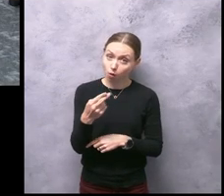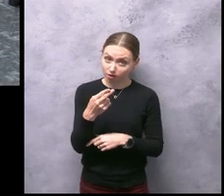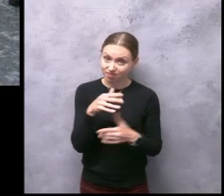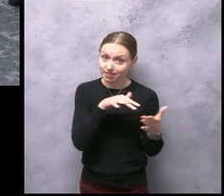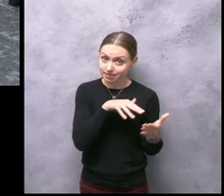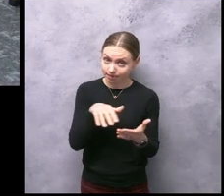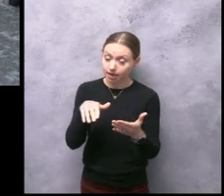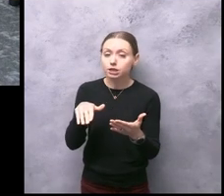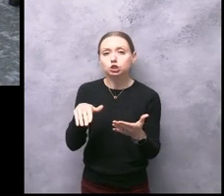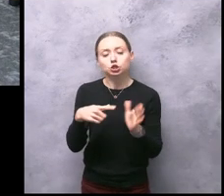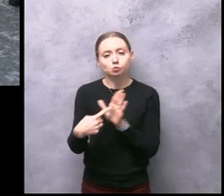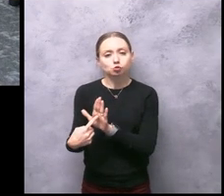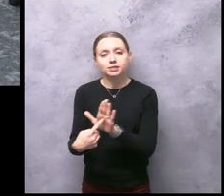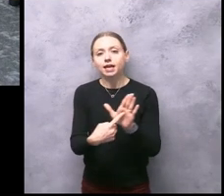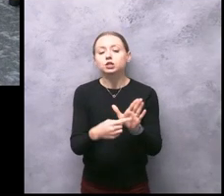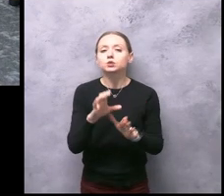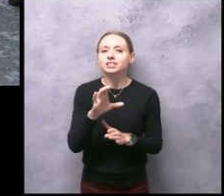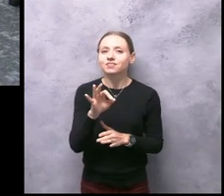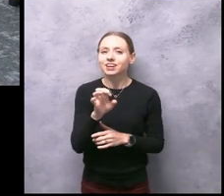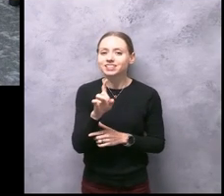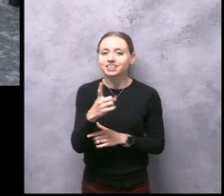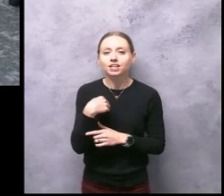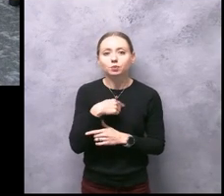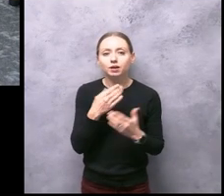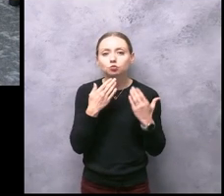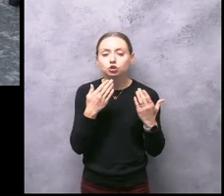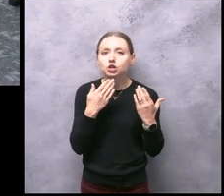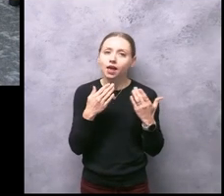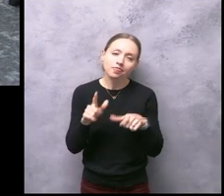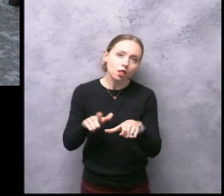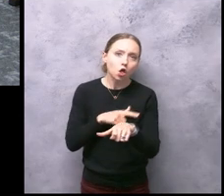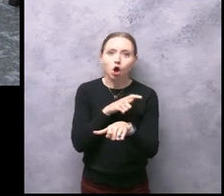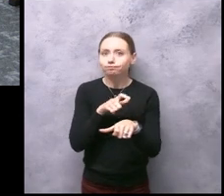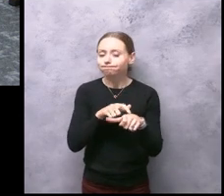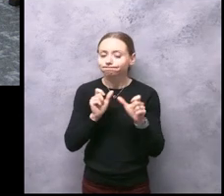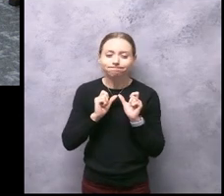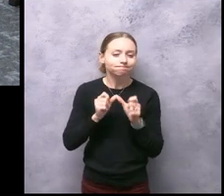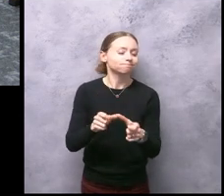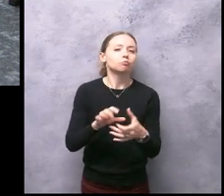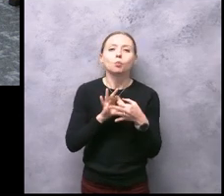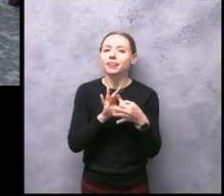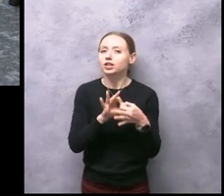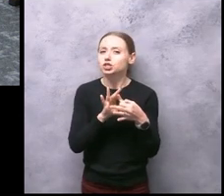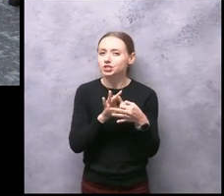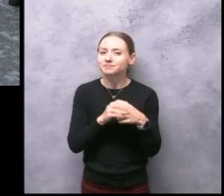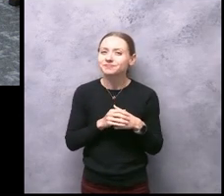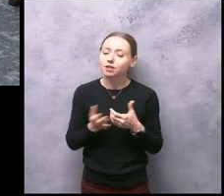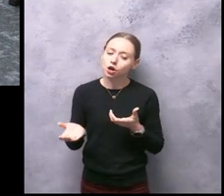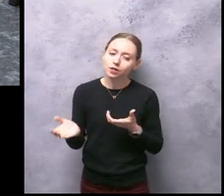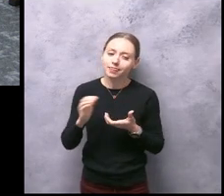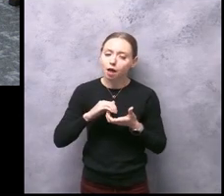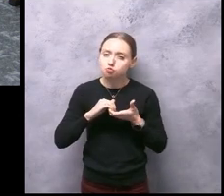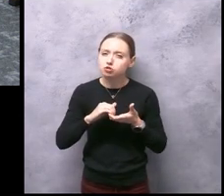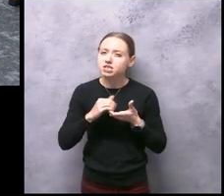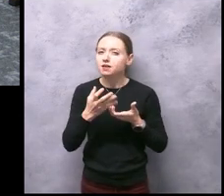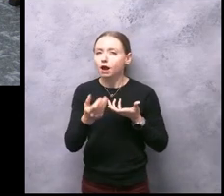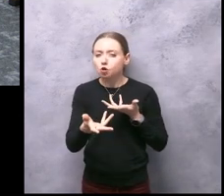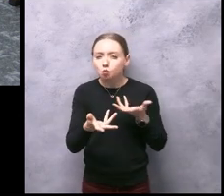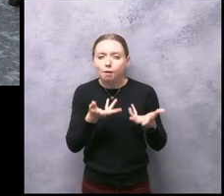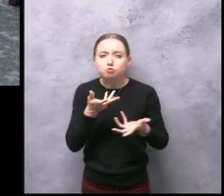to present to Cypress-Fairbanks ISD, and we appreciate the longstanding relationship that Scott mentioned, collaborative and